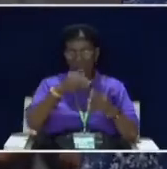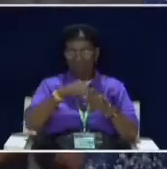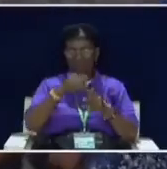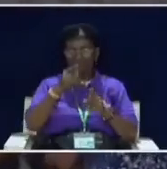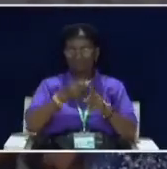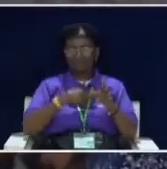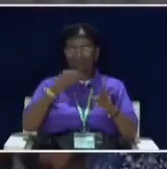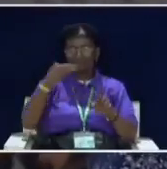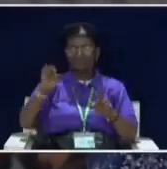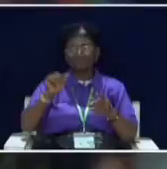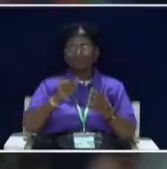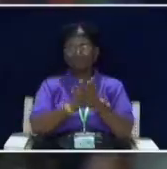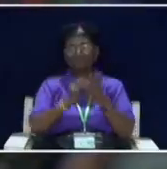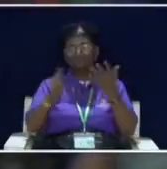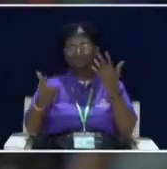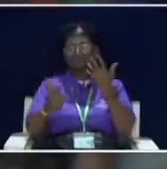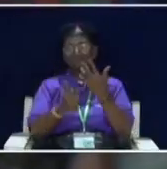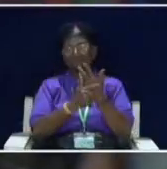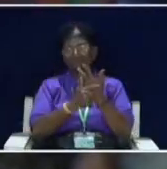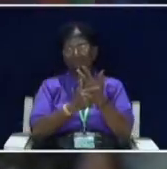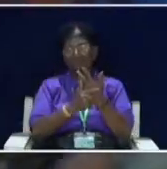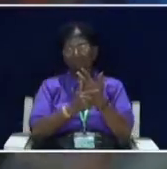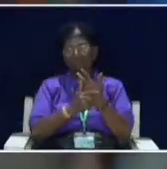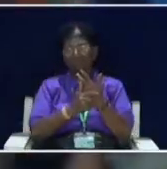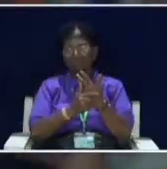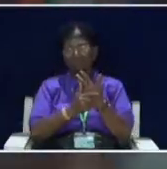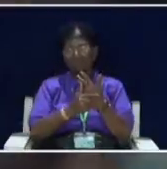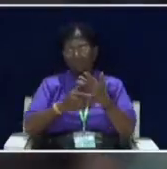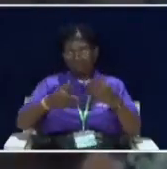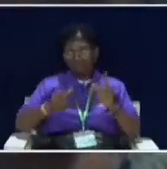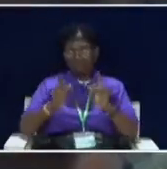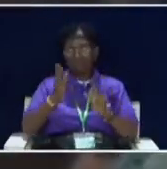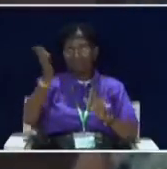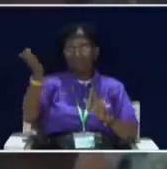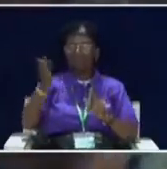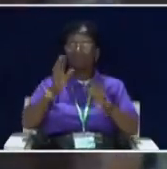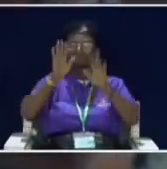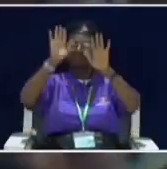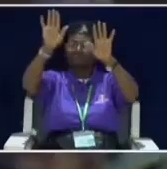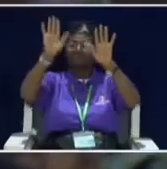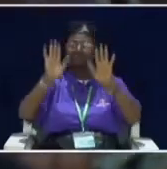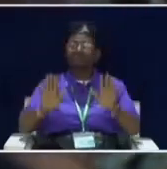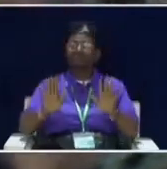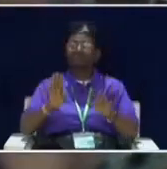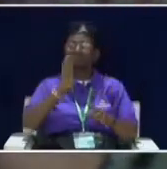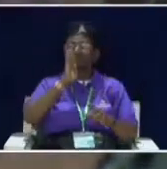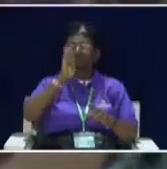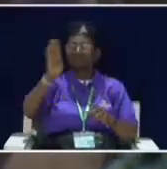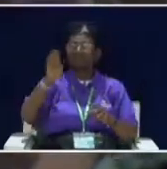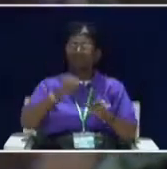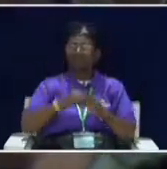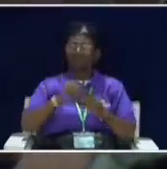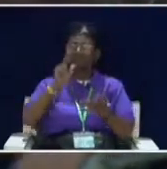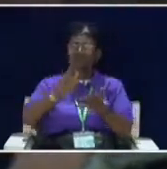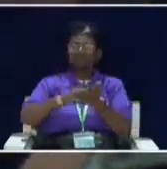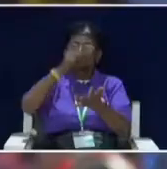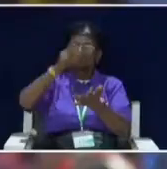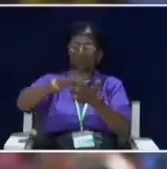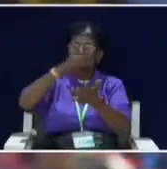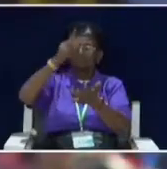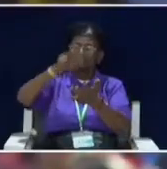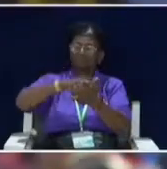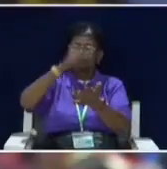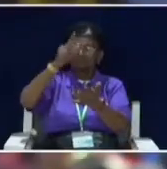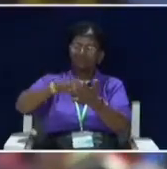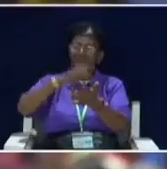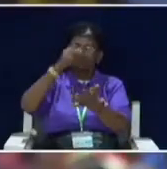mo re won yi ti a bi ni osu keta. Let their miracles be in triples. E je ki ise iyanu won